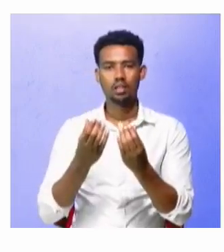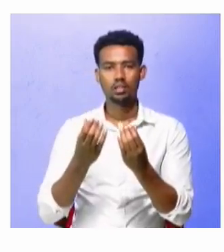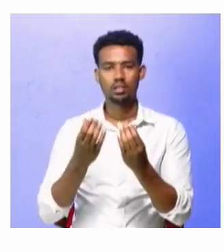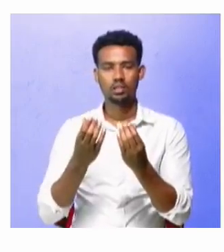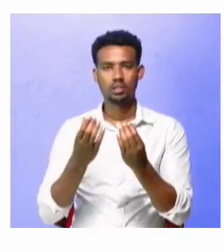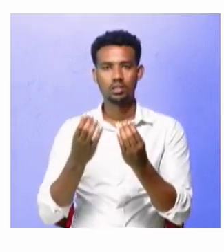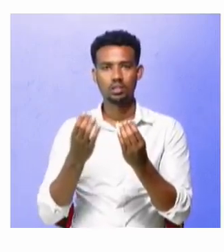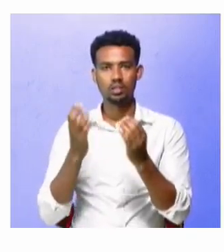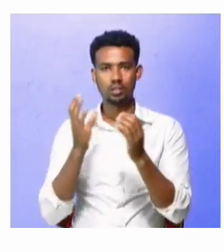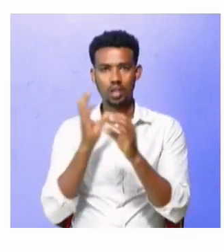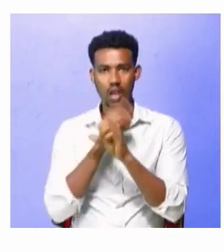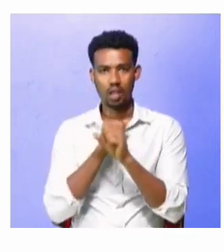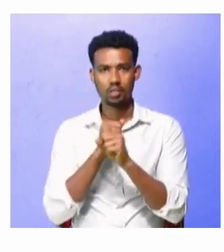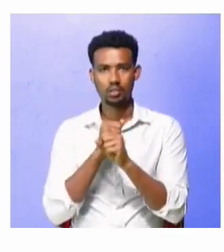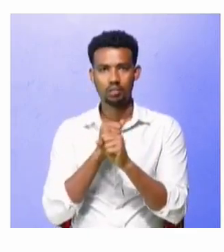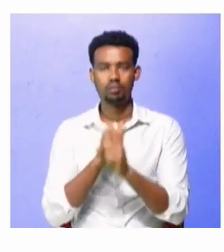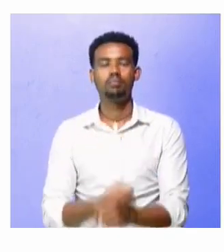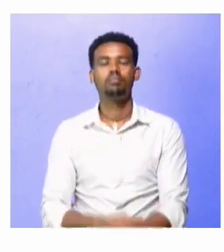ends.